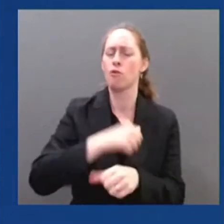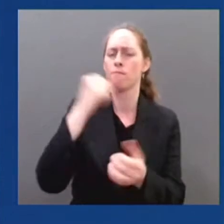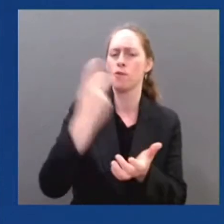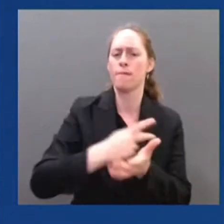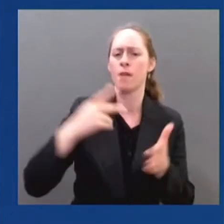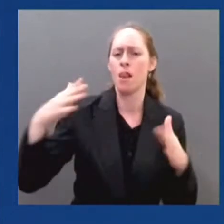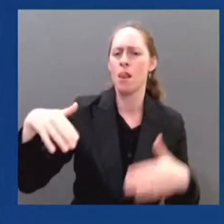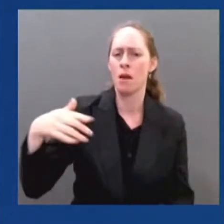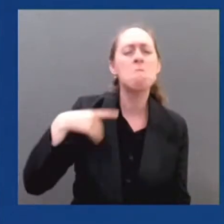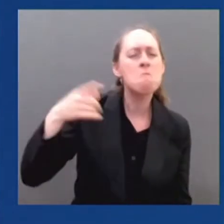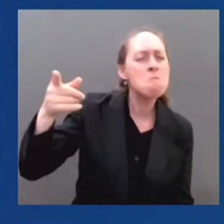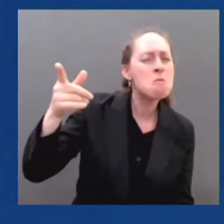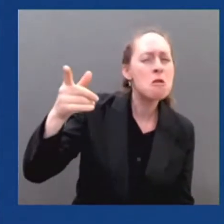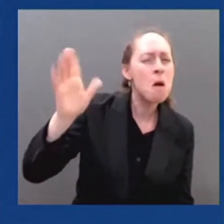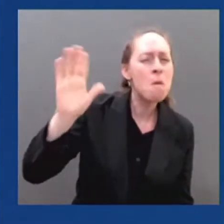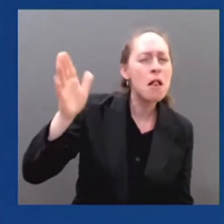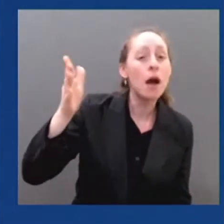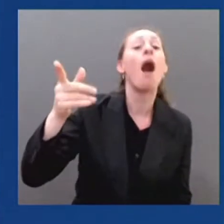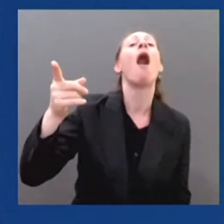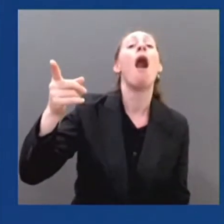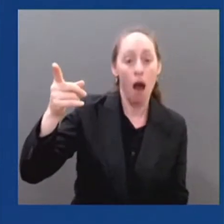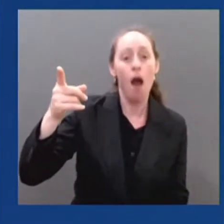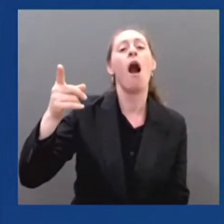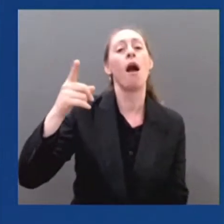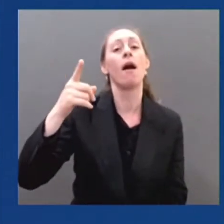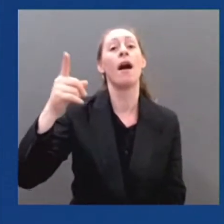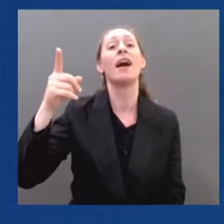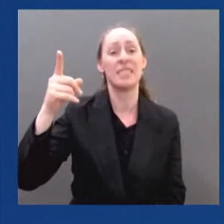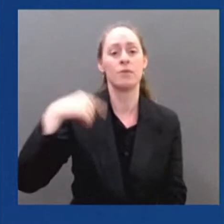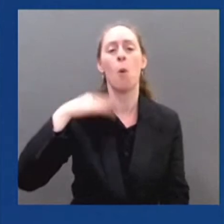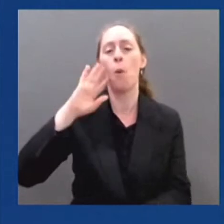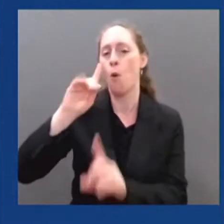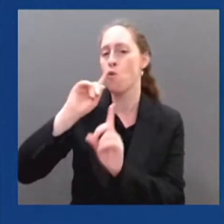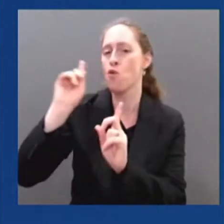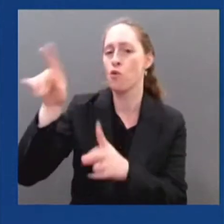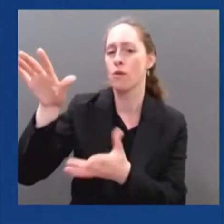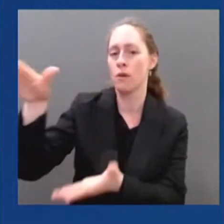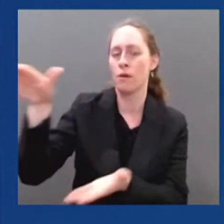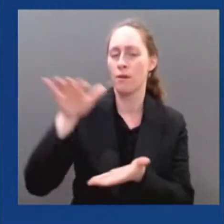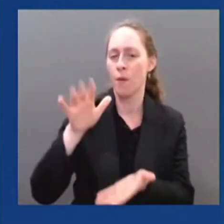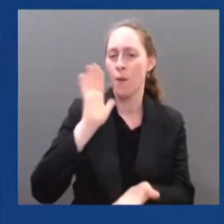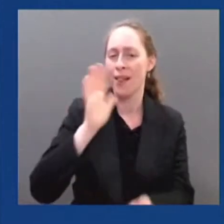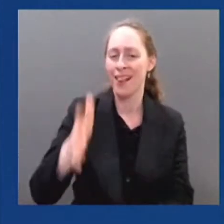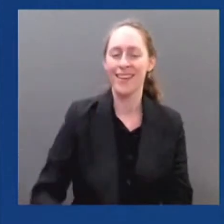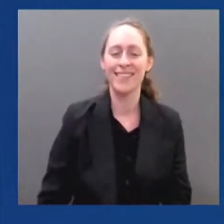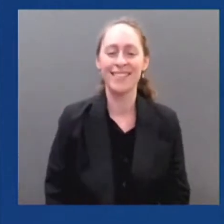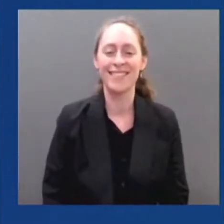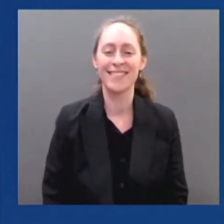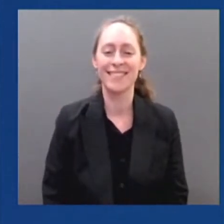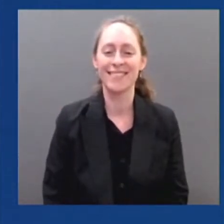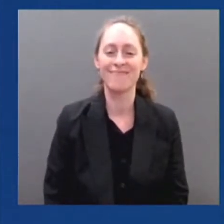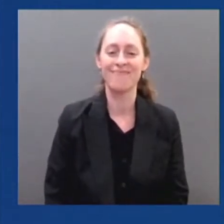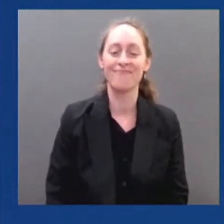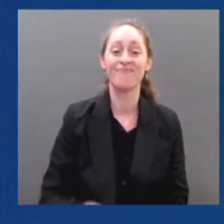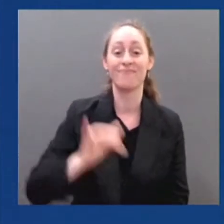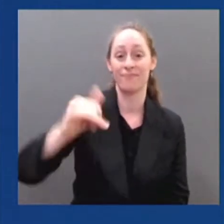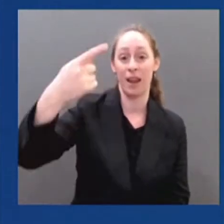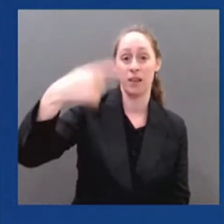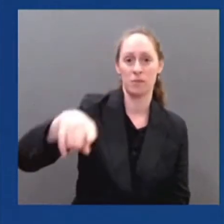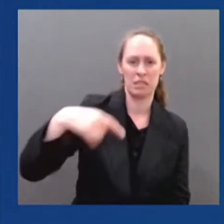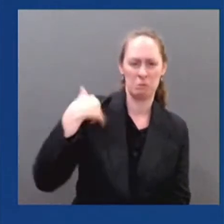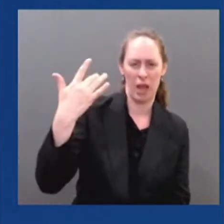FDA next week. Then negotiators, contract negotiators on behalf of the U.S. government, are going to enter into contract negotiations